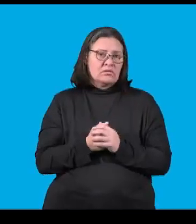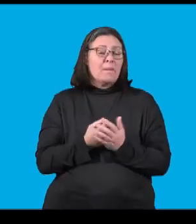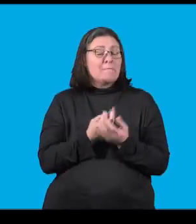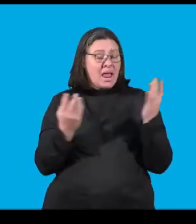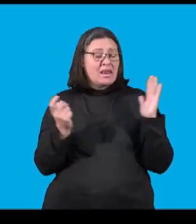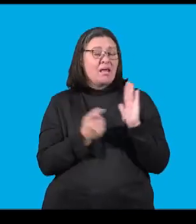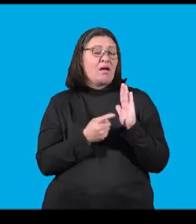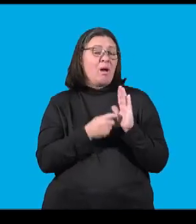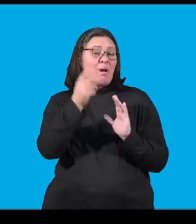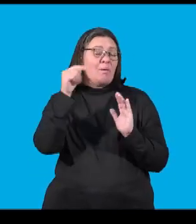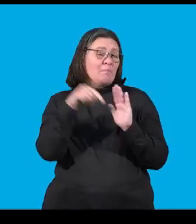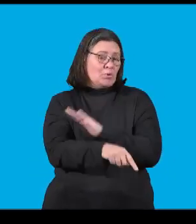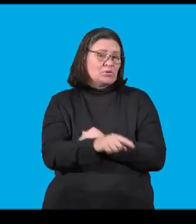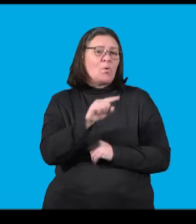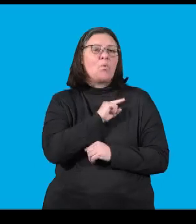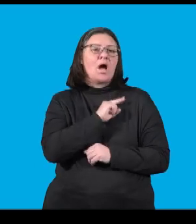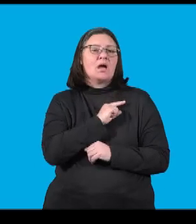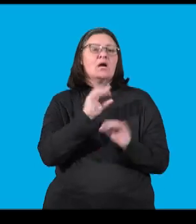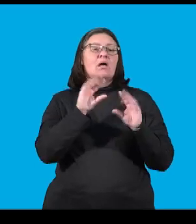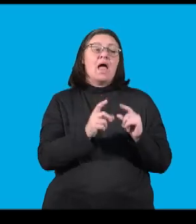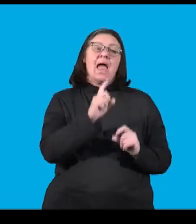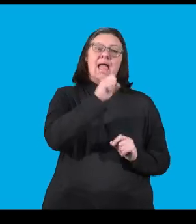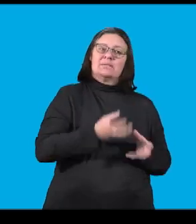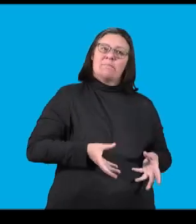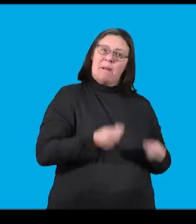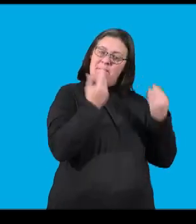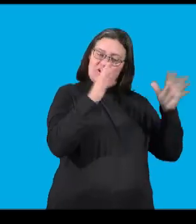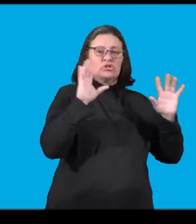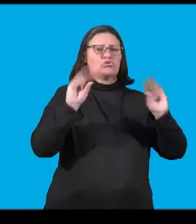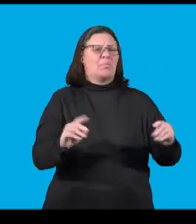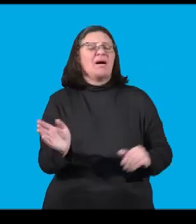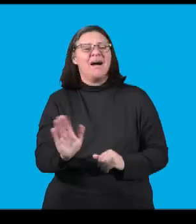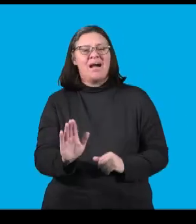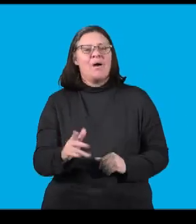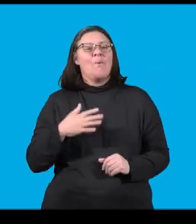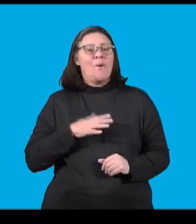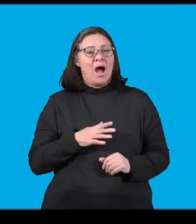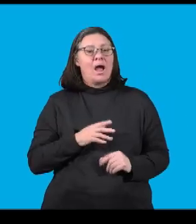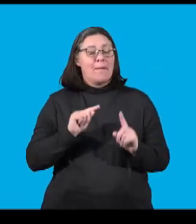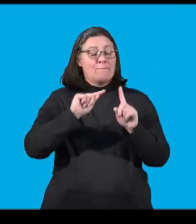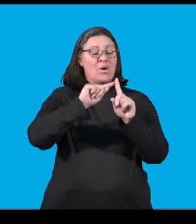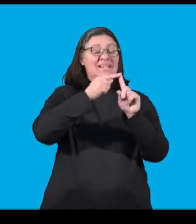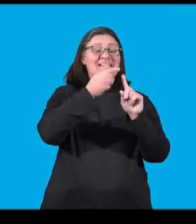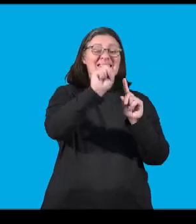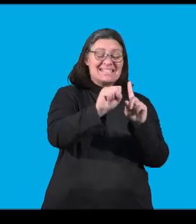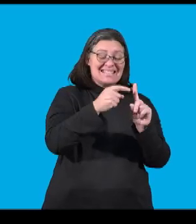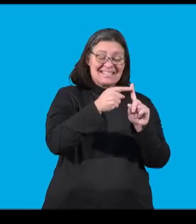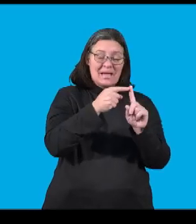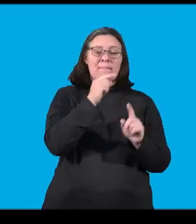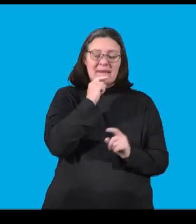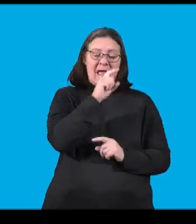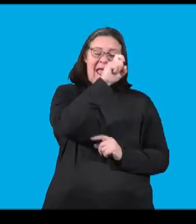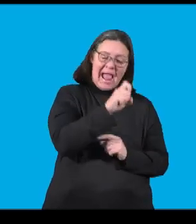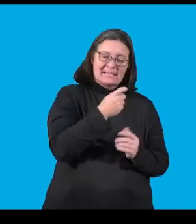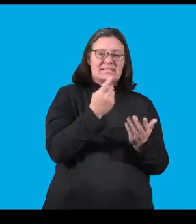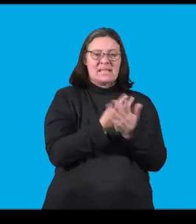Often learners lose marks because they stop at finding the x value. But when the question says determine the point, you